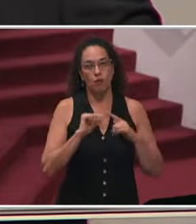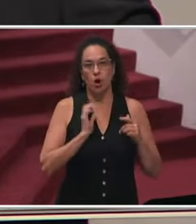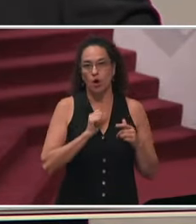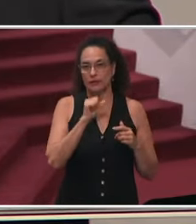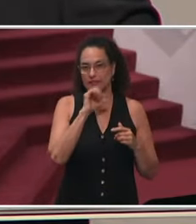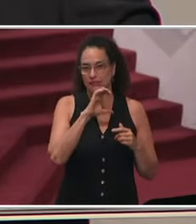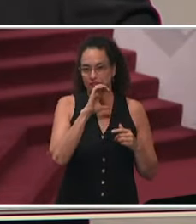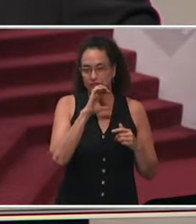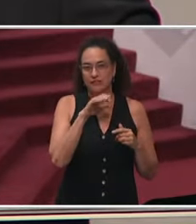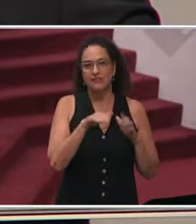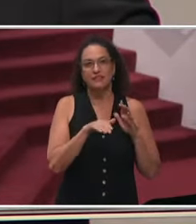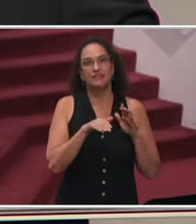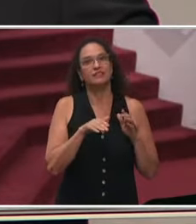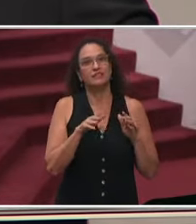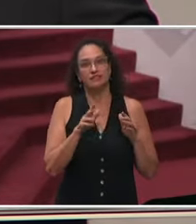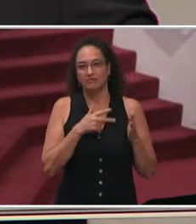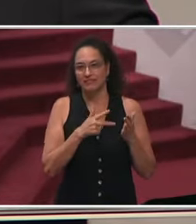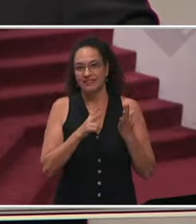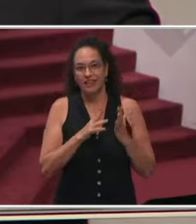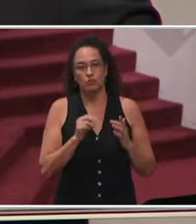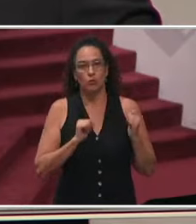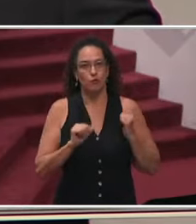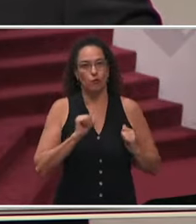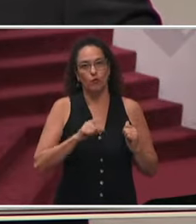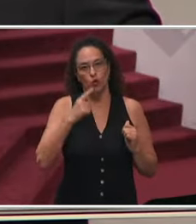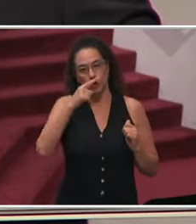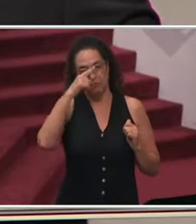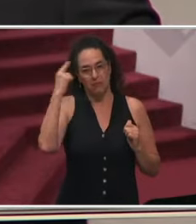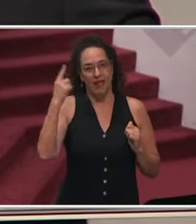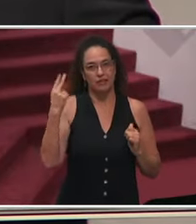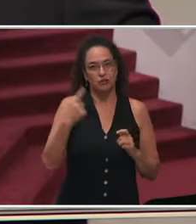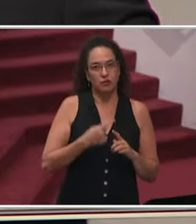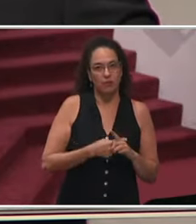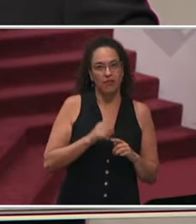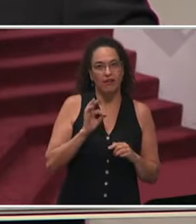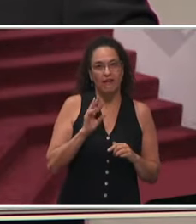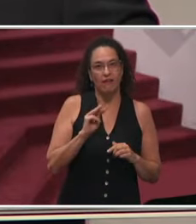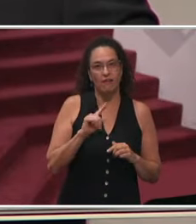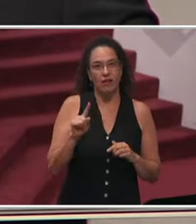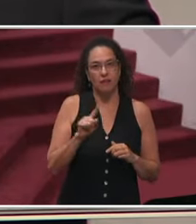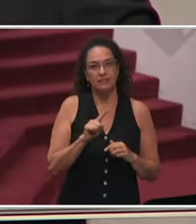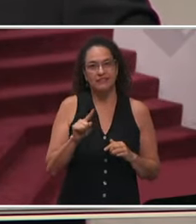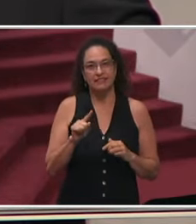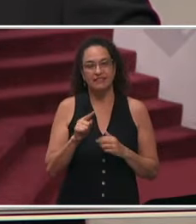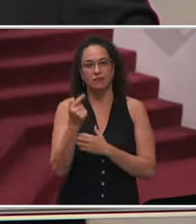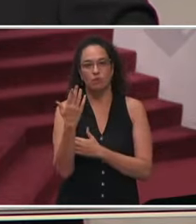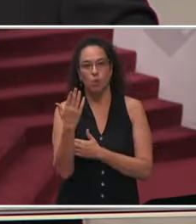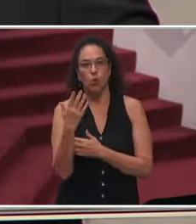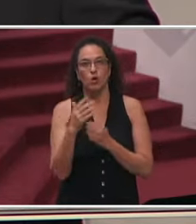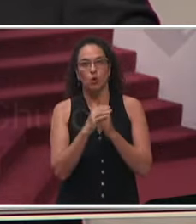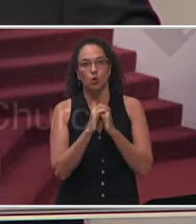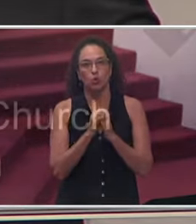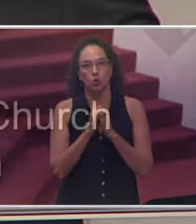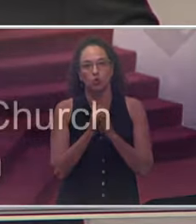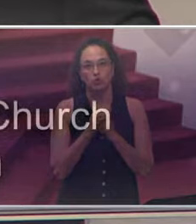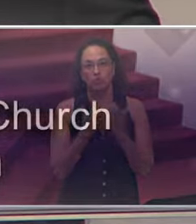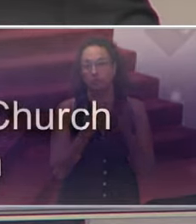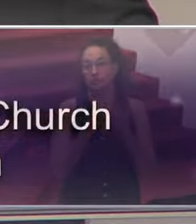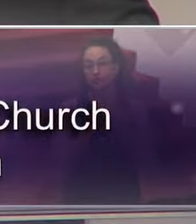late in February of 2020 for Black History Month at FMZ's morning worship service. The Senior Steppers